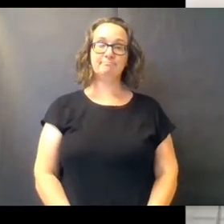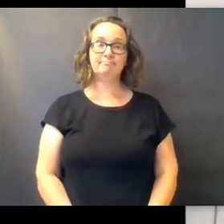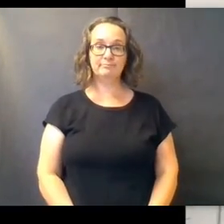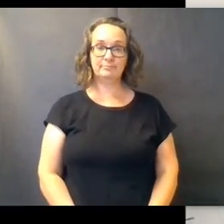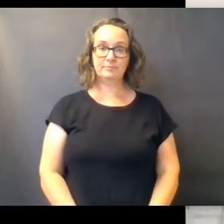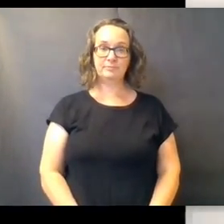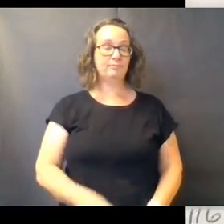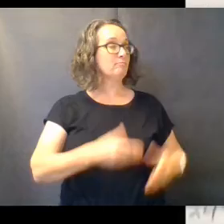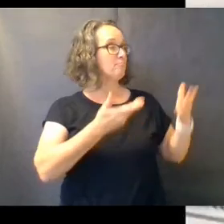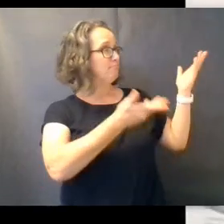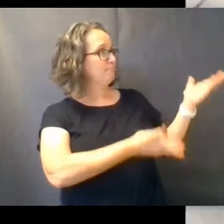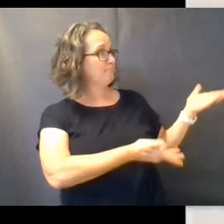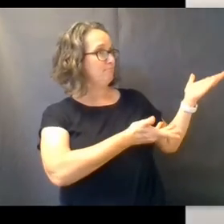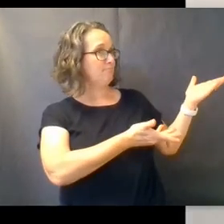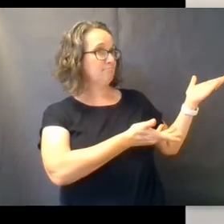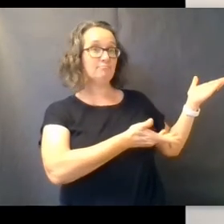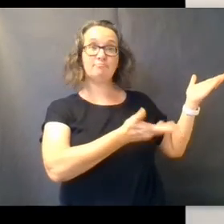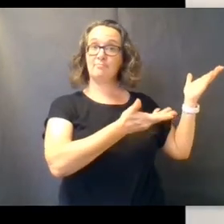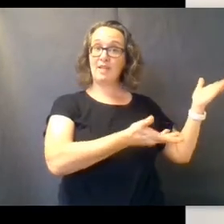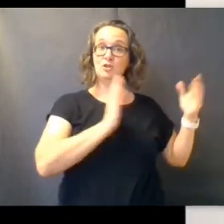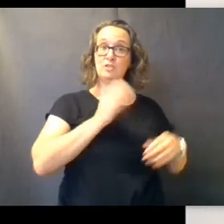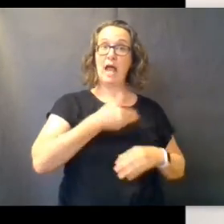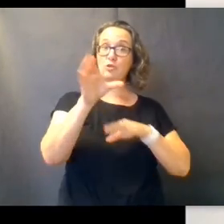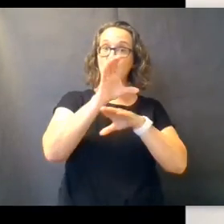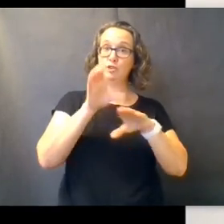So here's our chart so far.